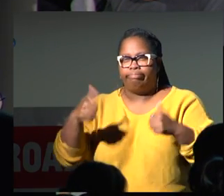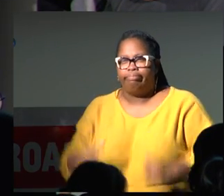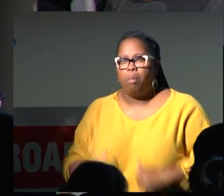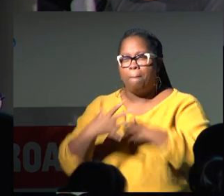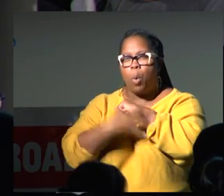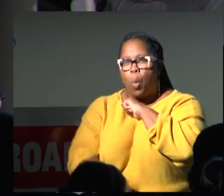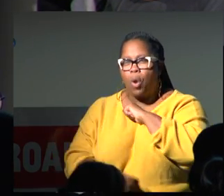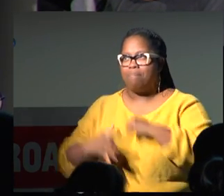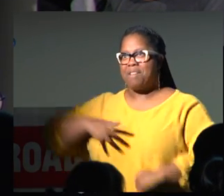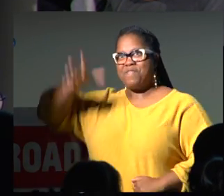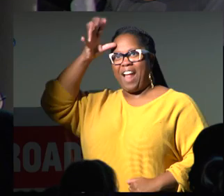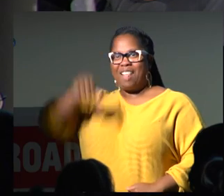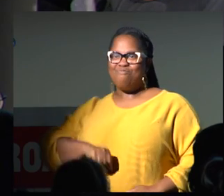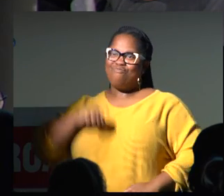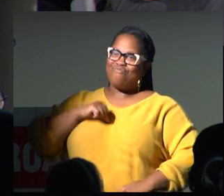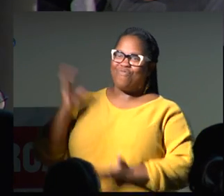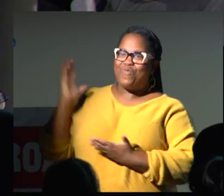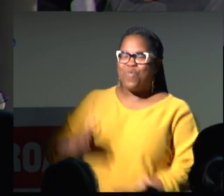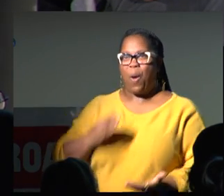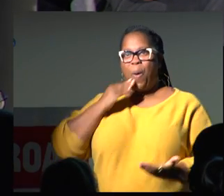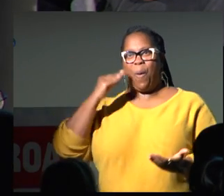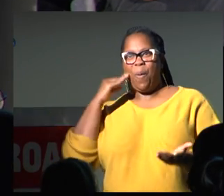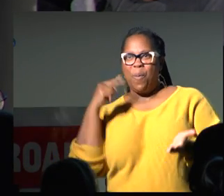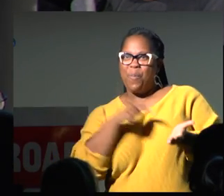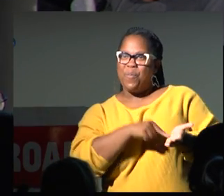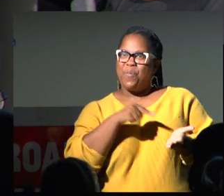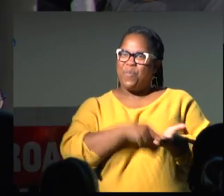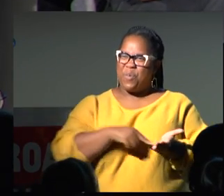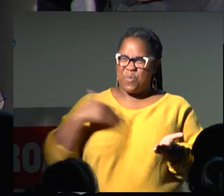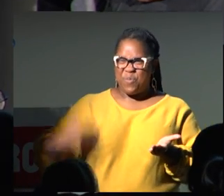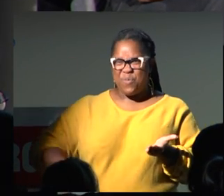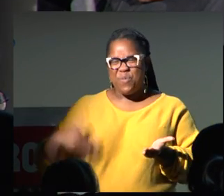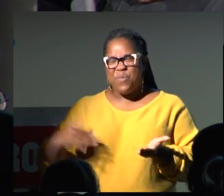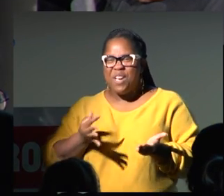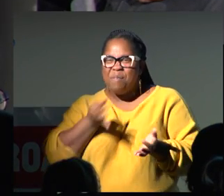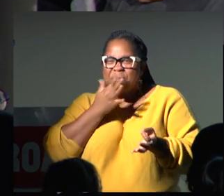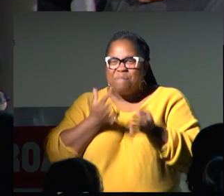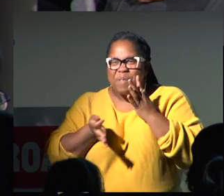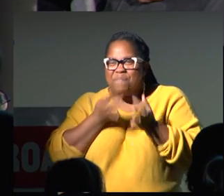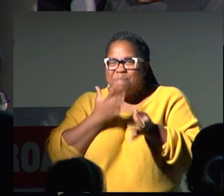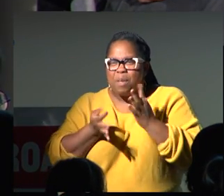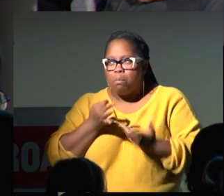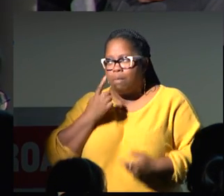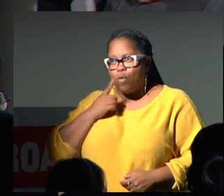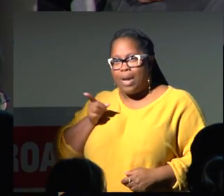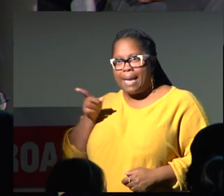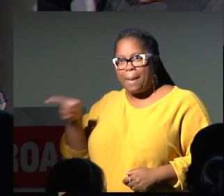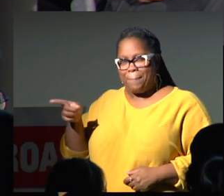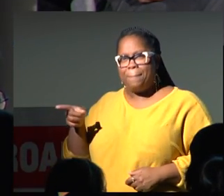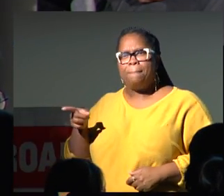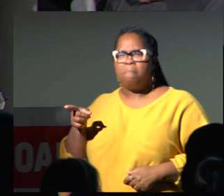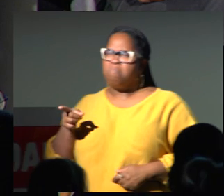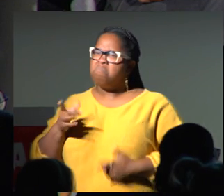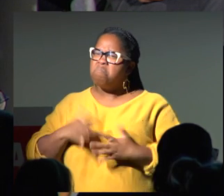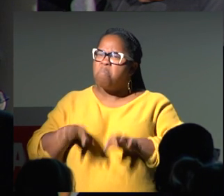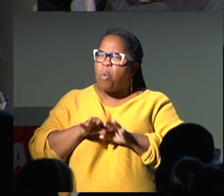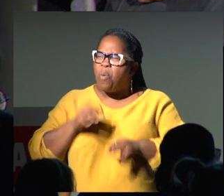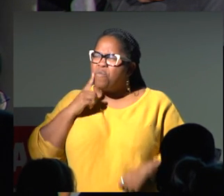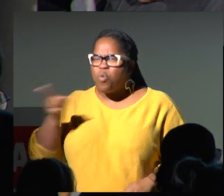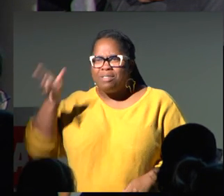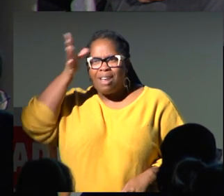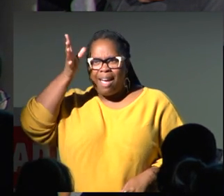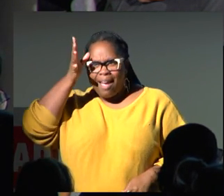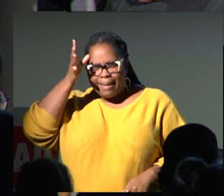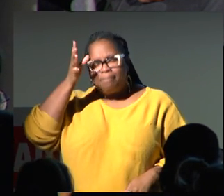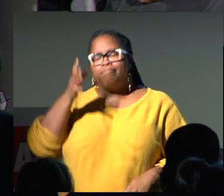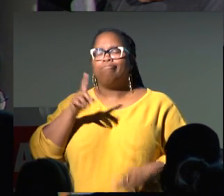pride this what he thought to be a high-end delicacy, because for him that meant something. Right. And also,